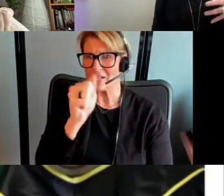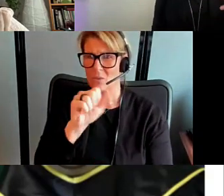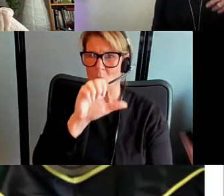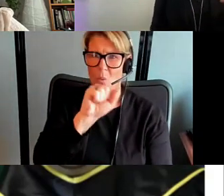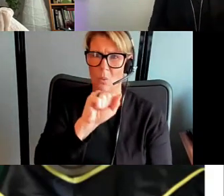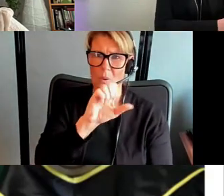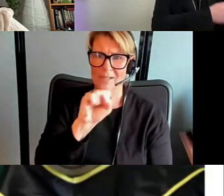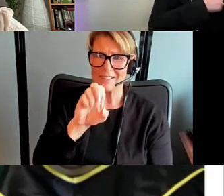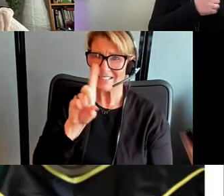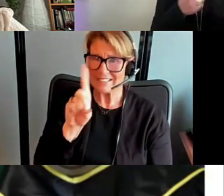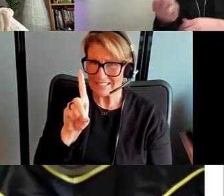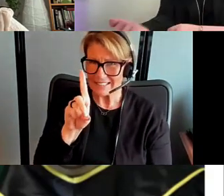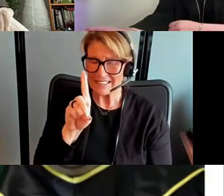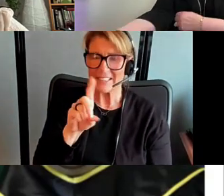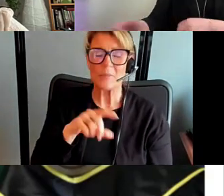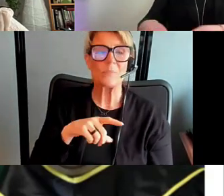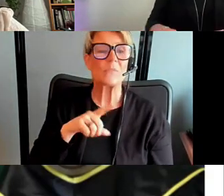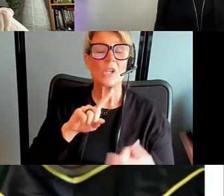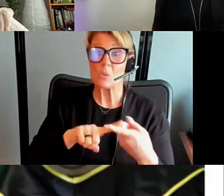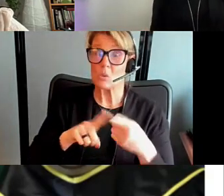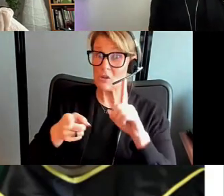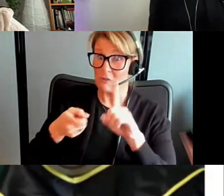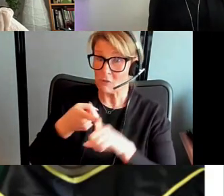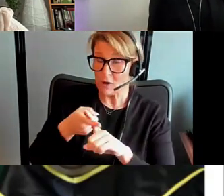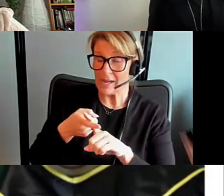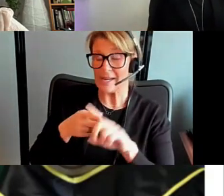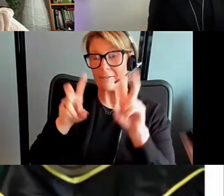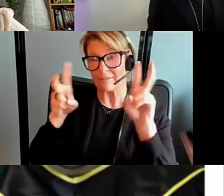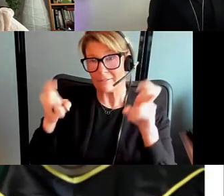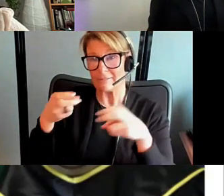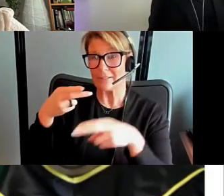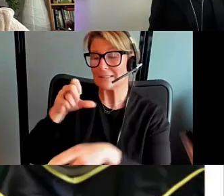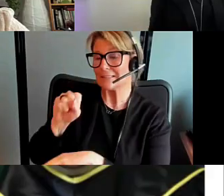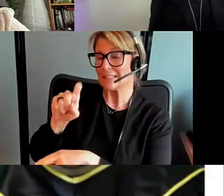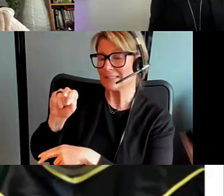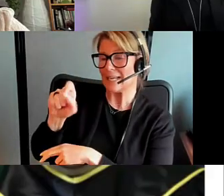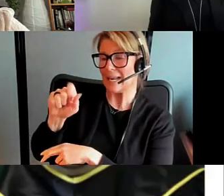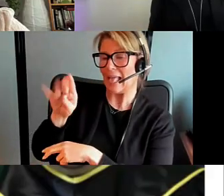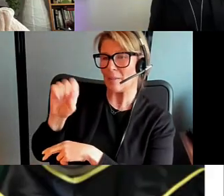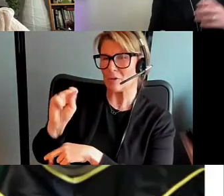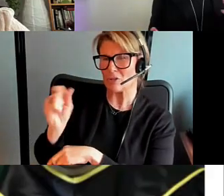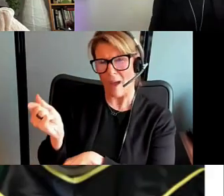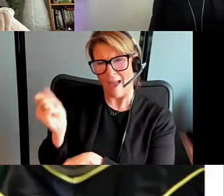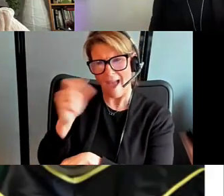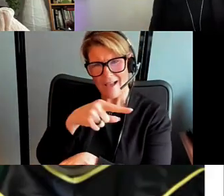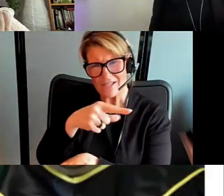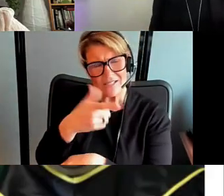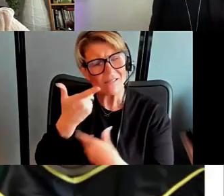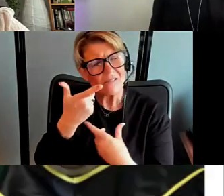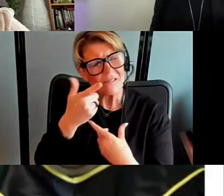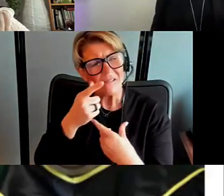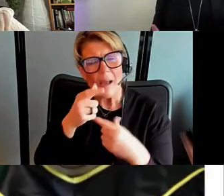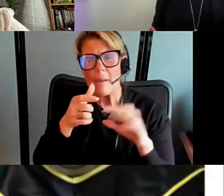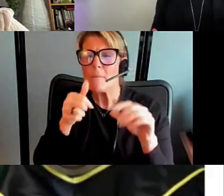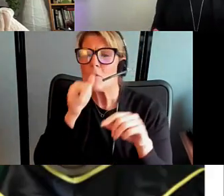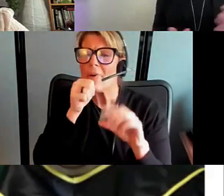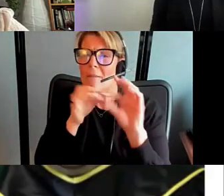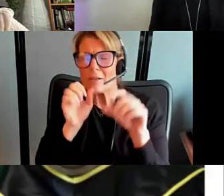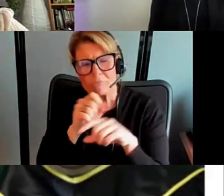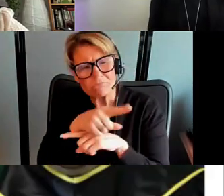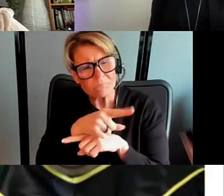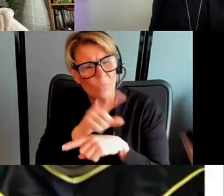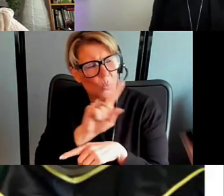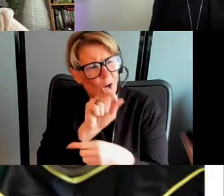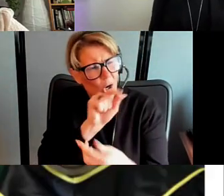friend of St. Albert's. So I just reached out in a private message saying, "Where did you graduate from?" And then she said, "St. Albert's." And I'm like, "Okay,